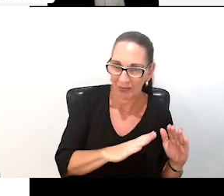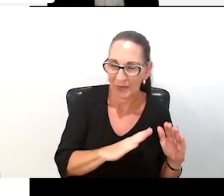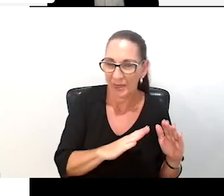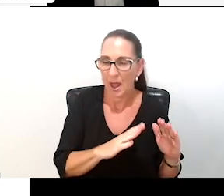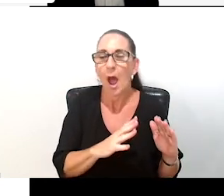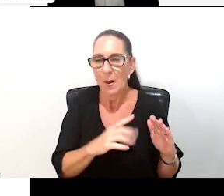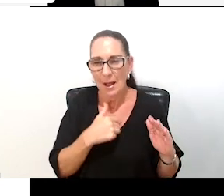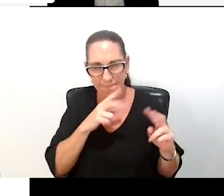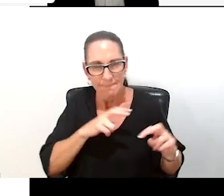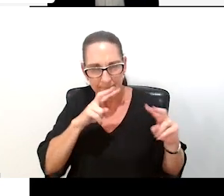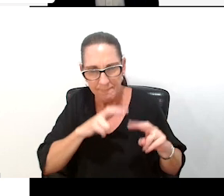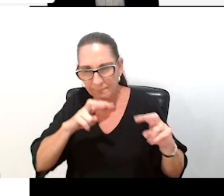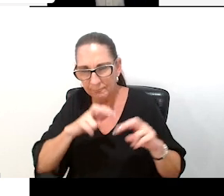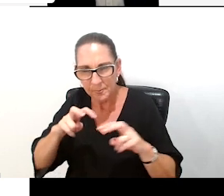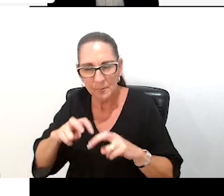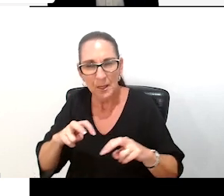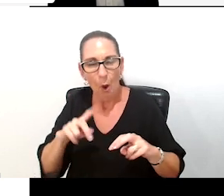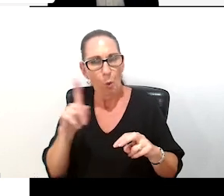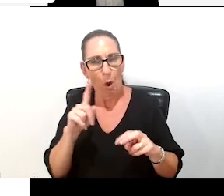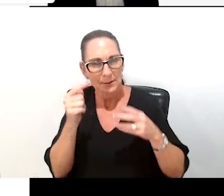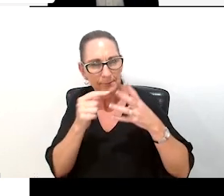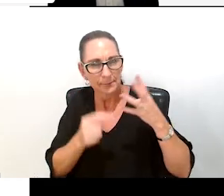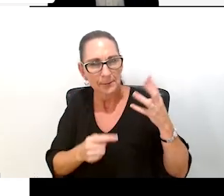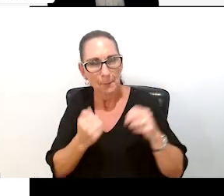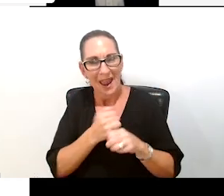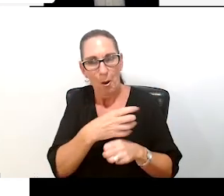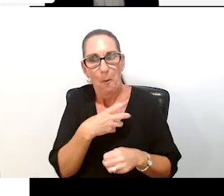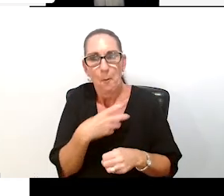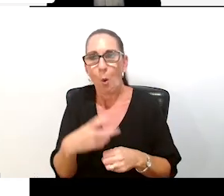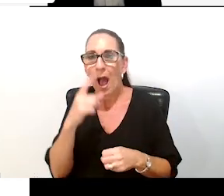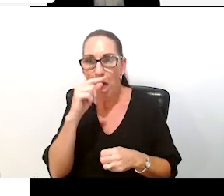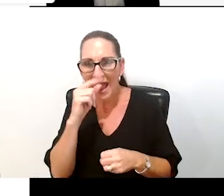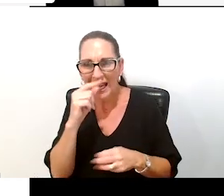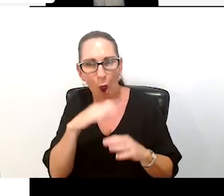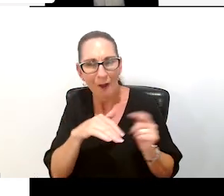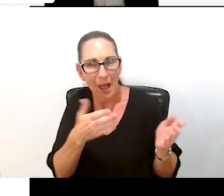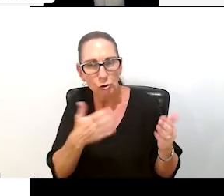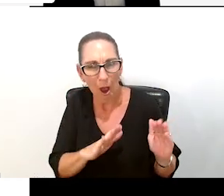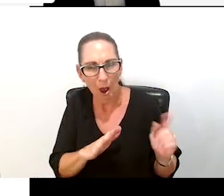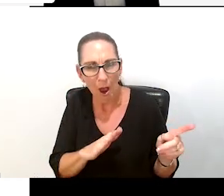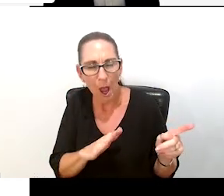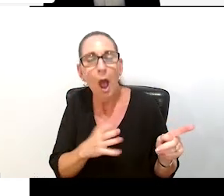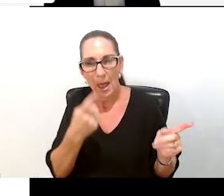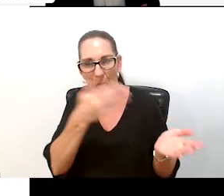that made it more likely that a person was to die helped us then work with